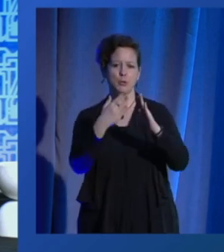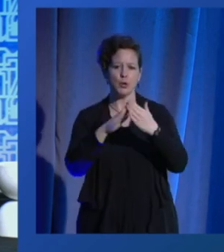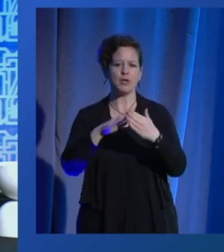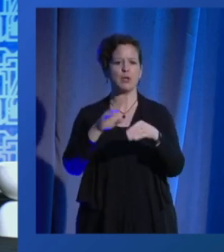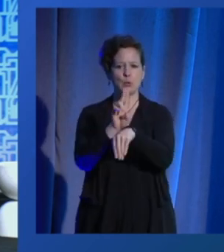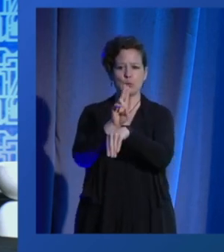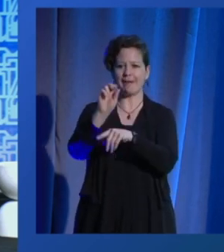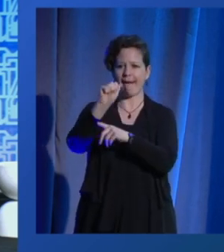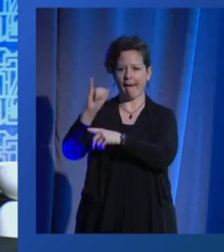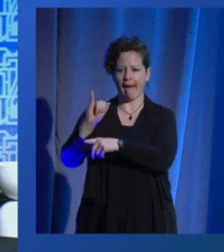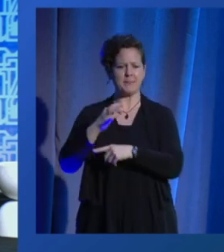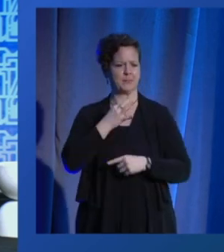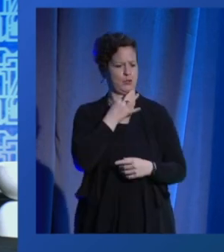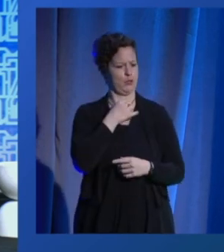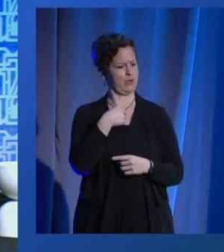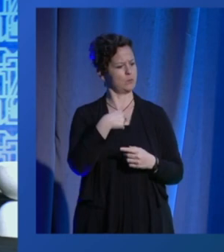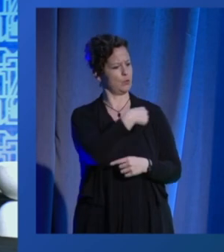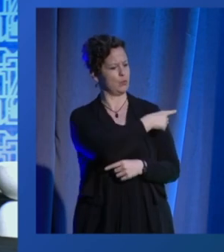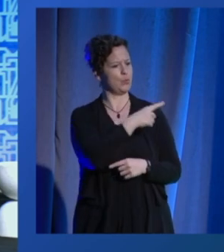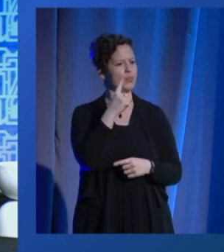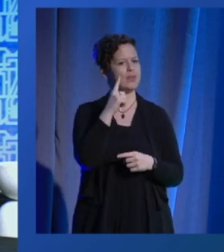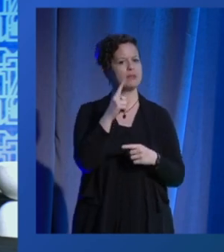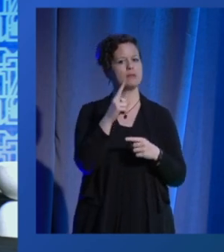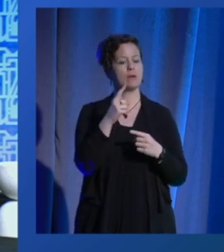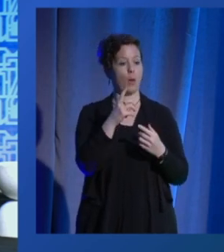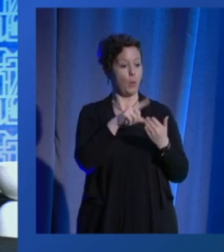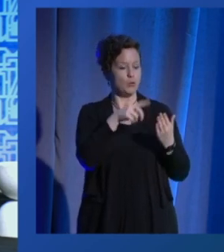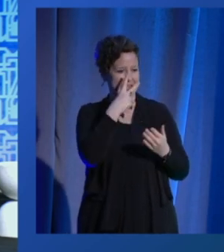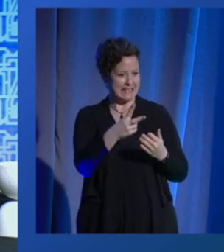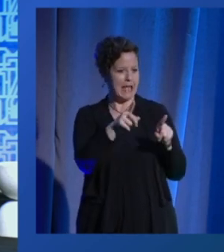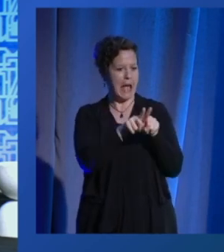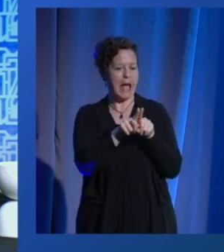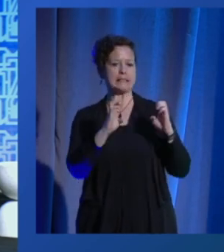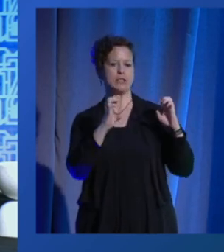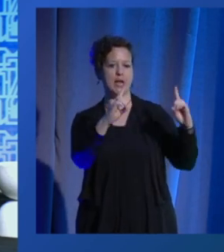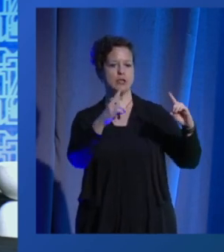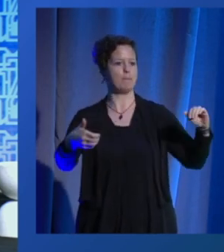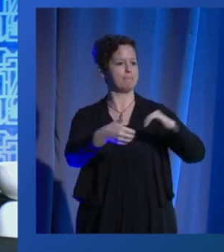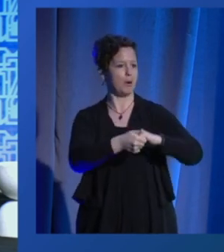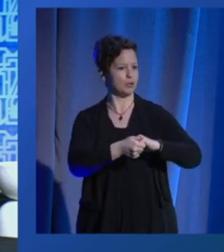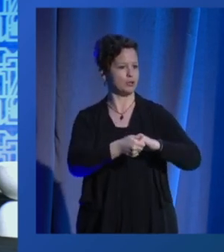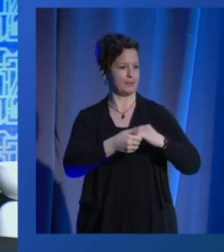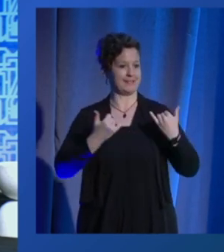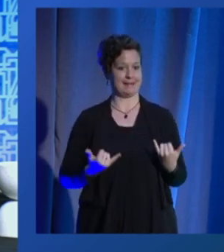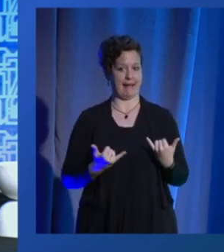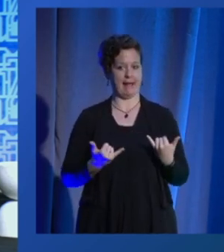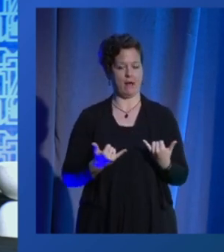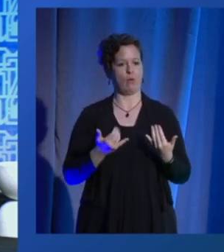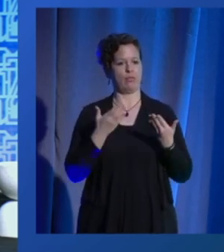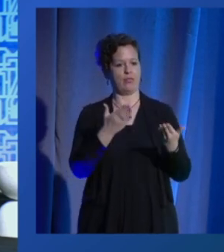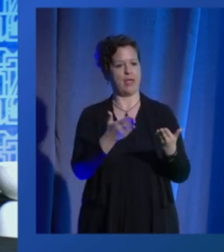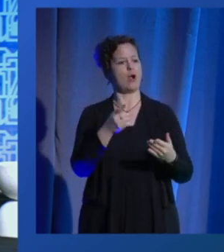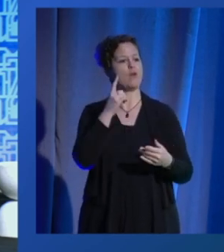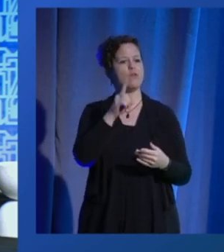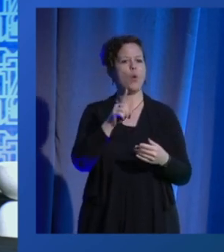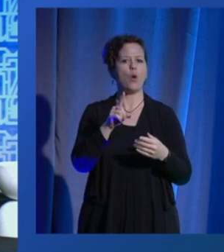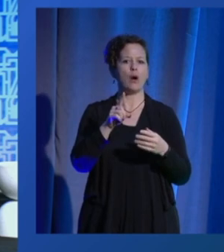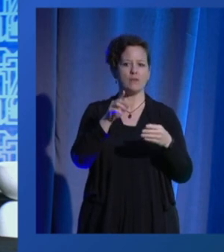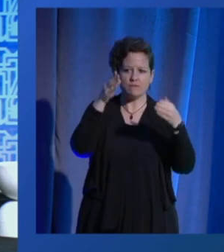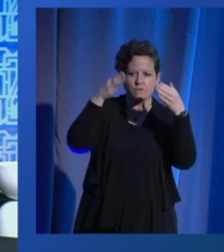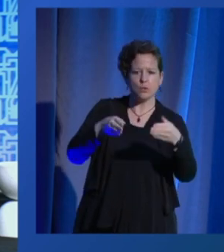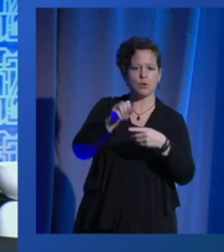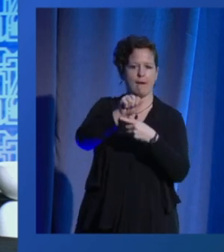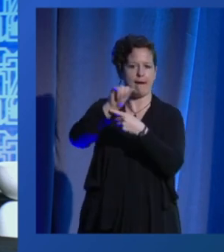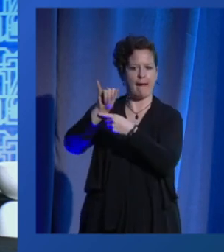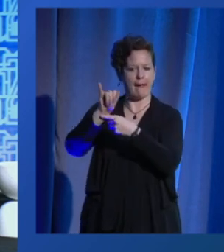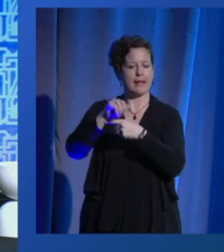what sort of educational initiatives or Partnerships are in place uh to address the evolving demands of AI and most importantly what are